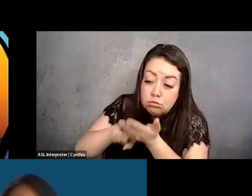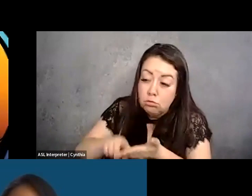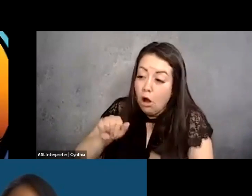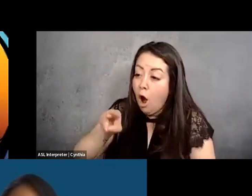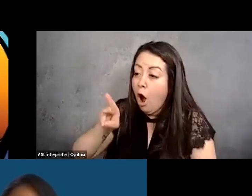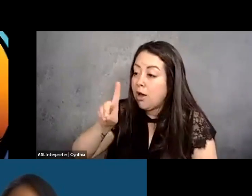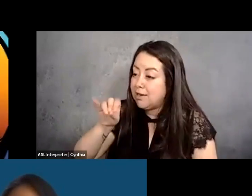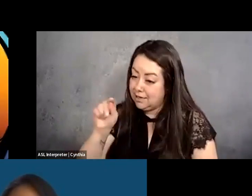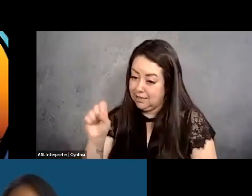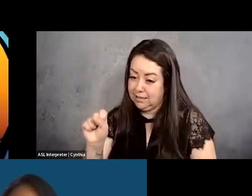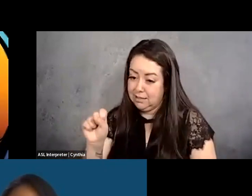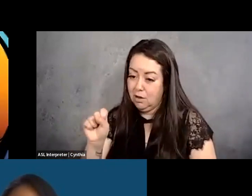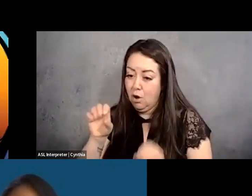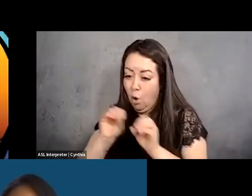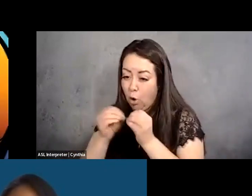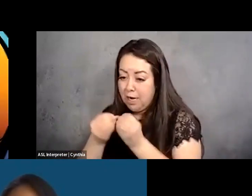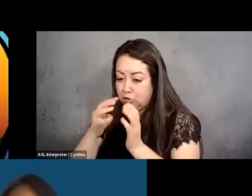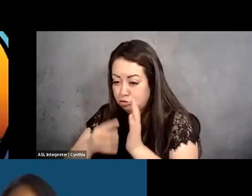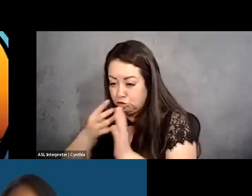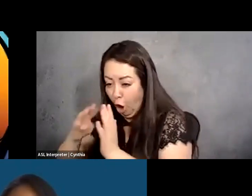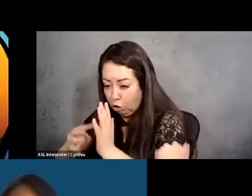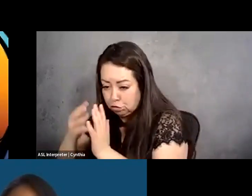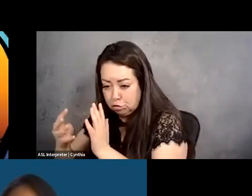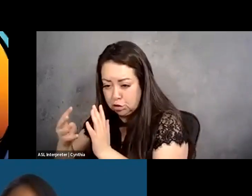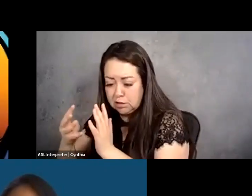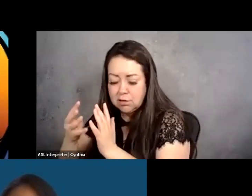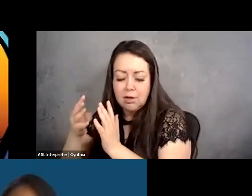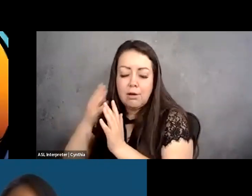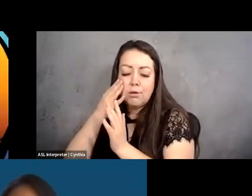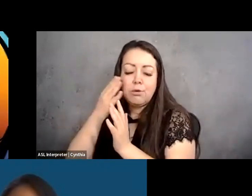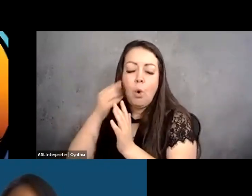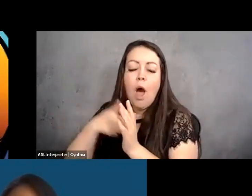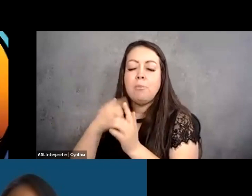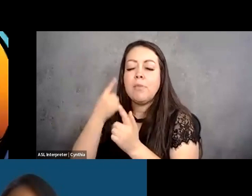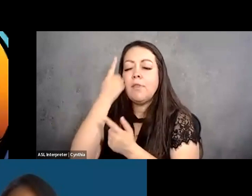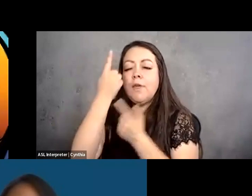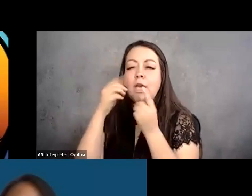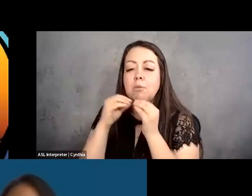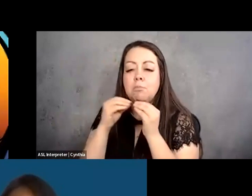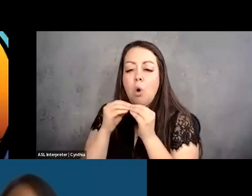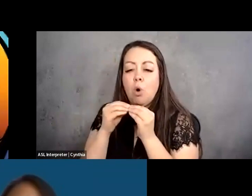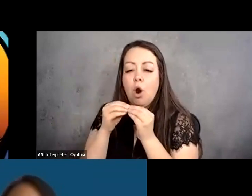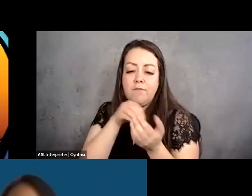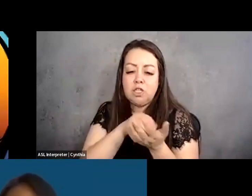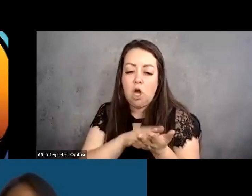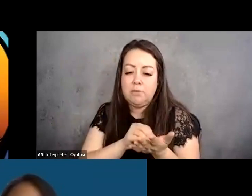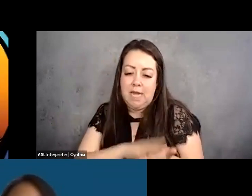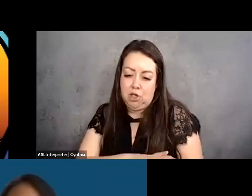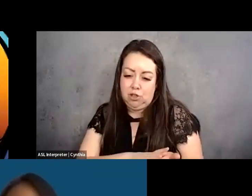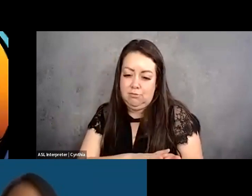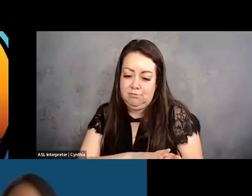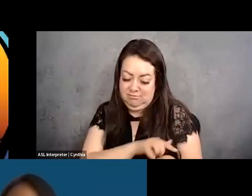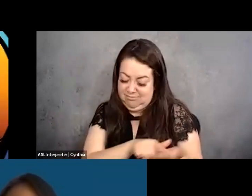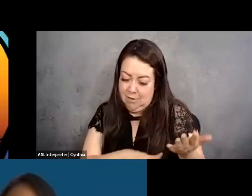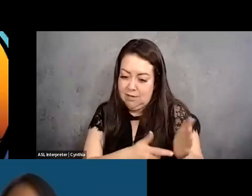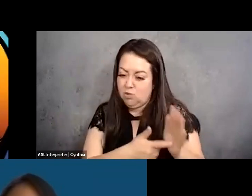or organizational charts. I'm just thinking more of the the documentation that is required.